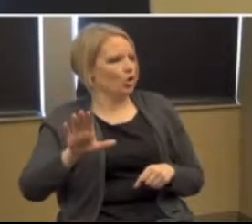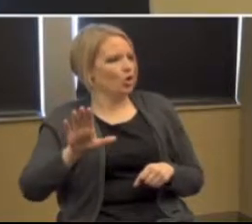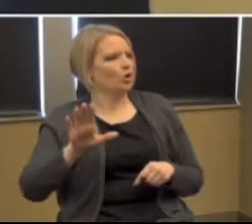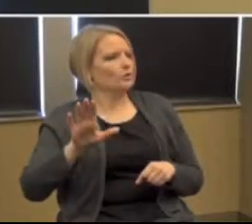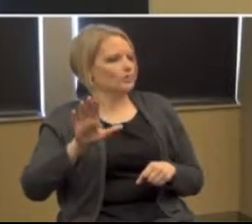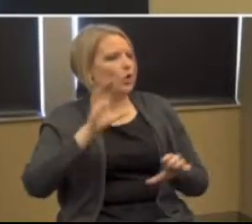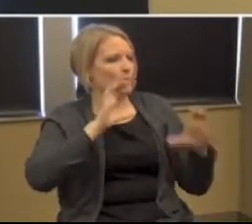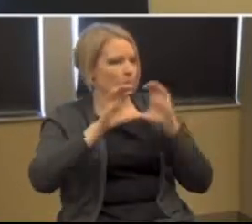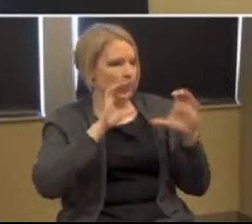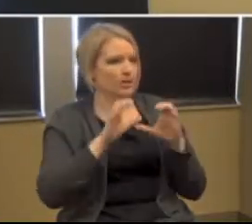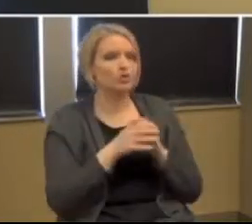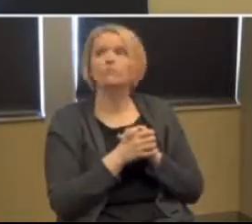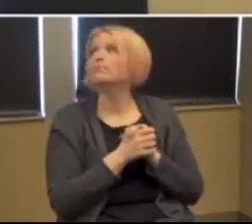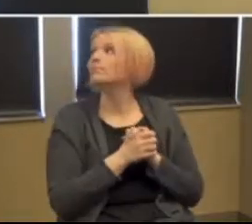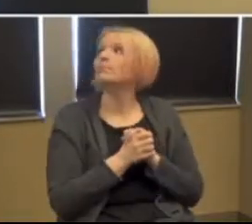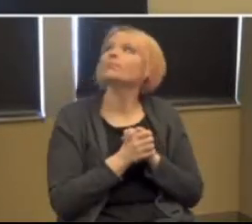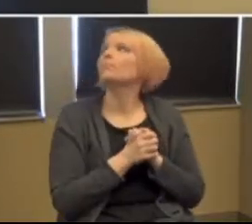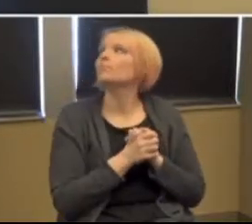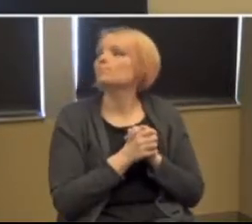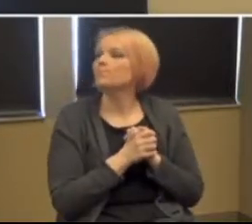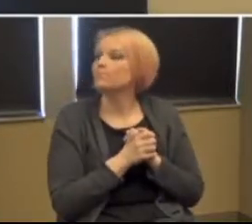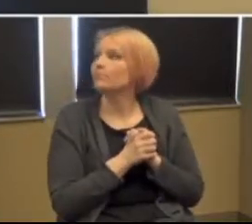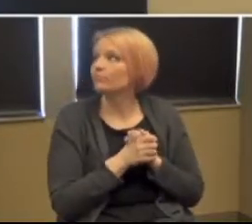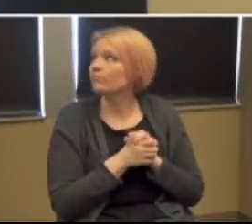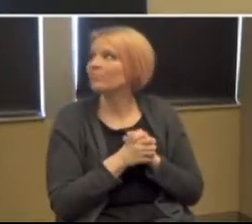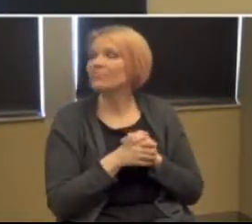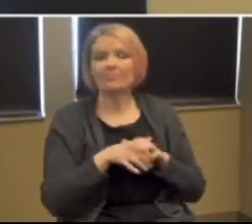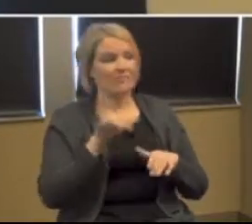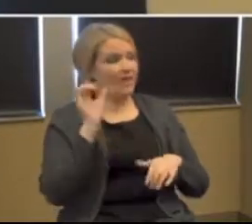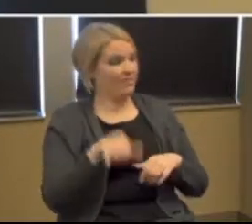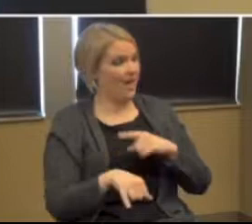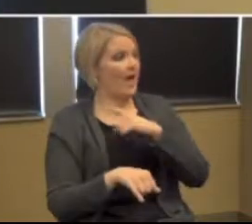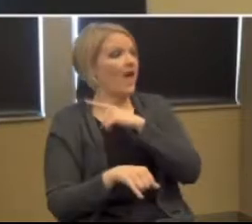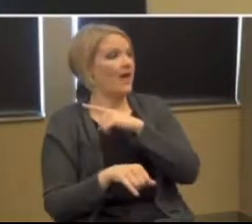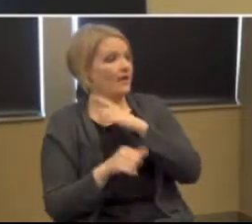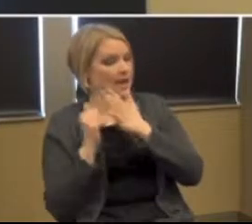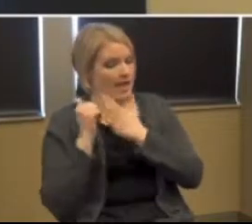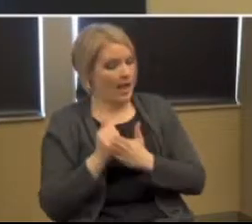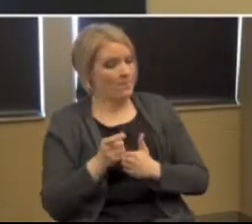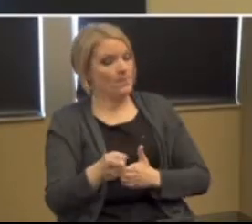communication. And so this is one of the things that they helped to do